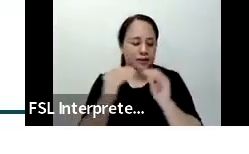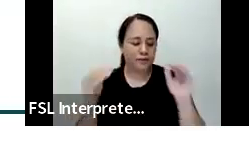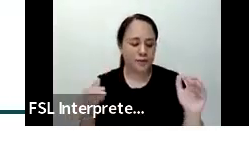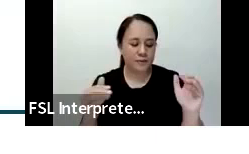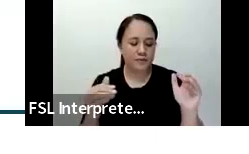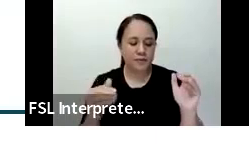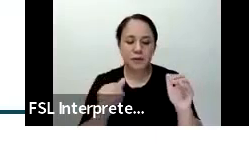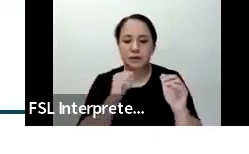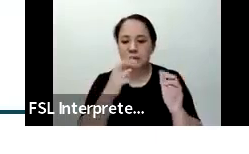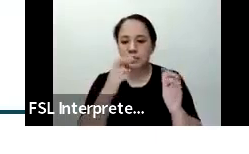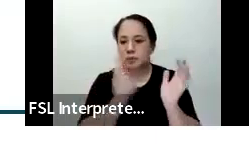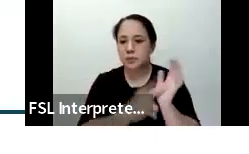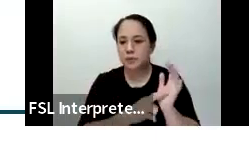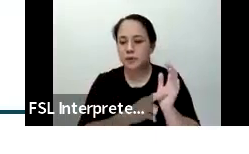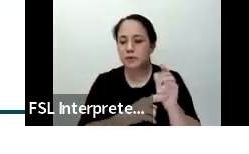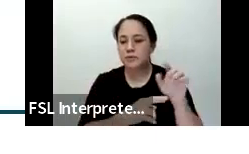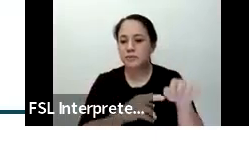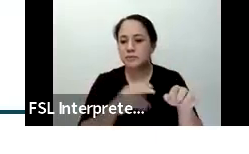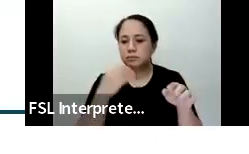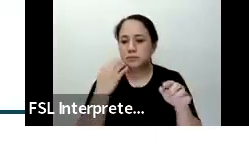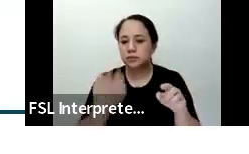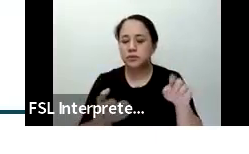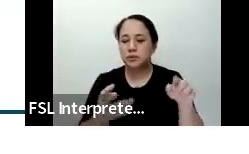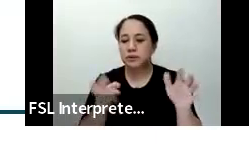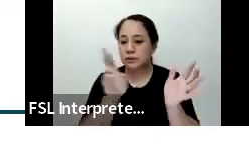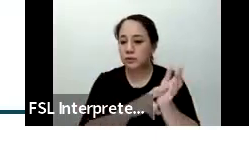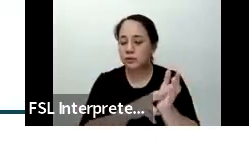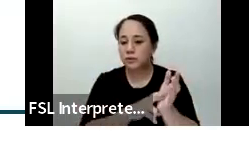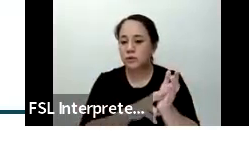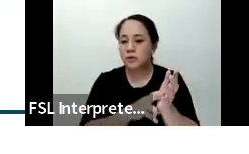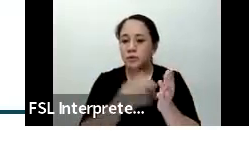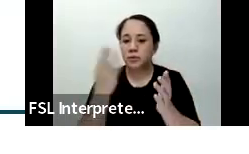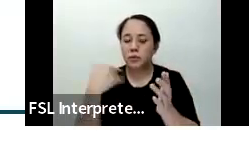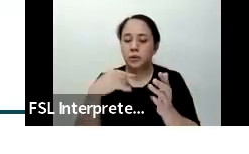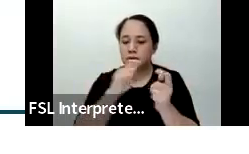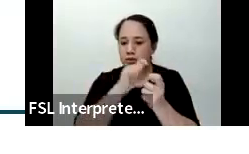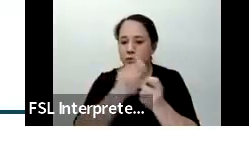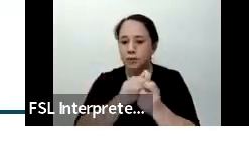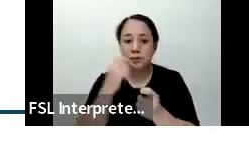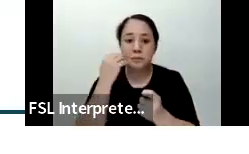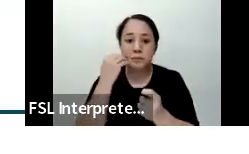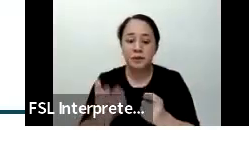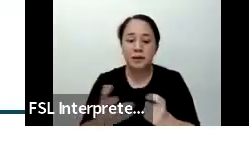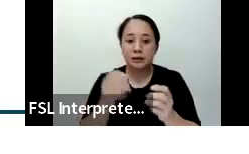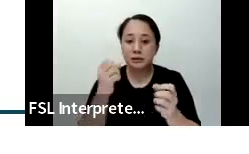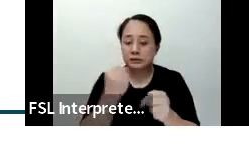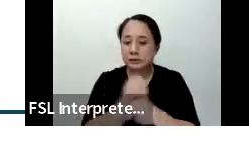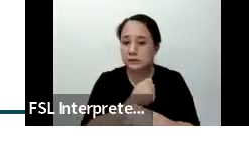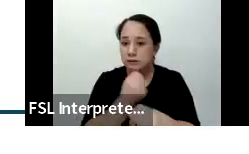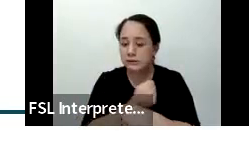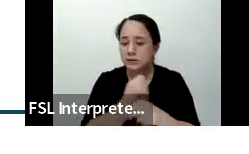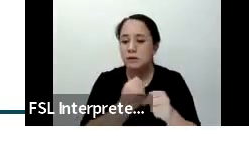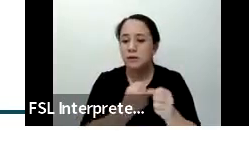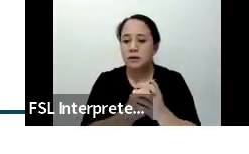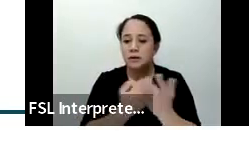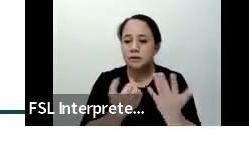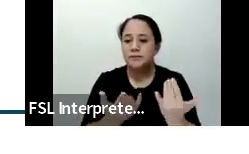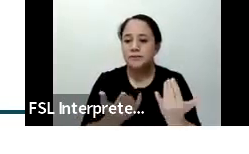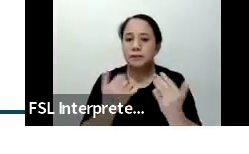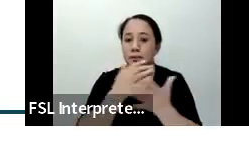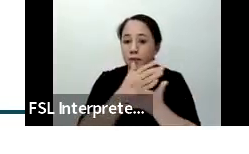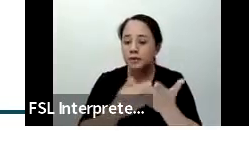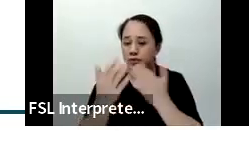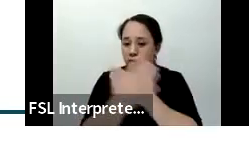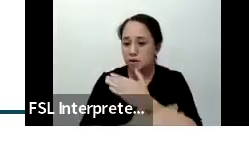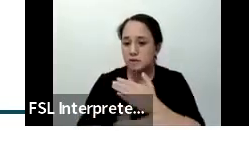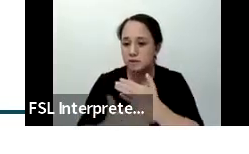underreporting of vital events in their vital registration report, particularly death statistics in particular parts of the